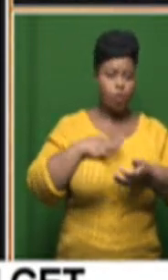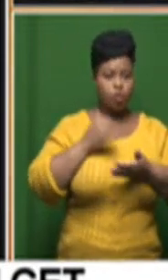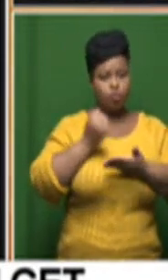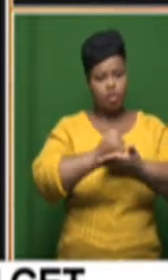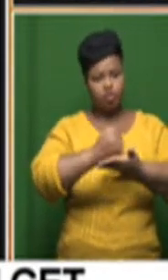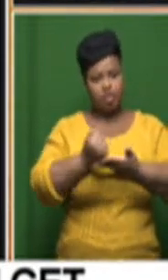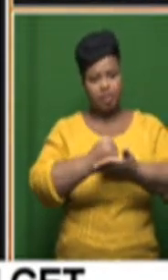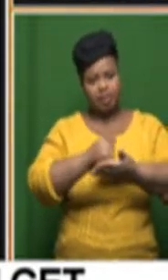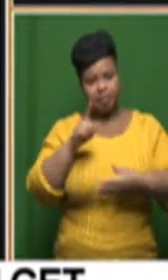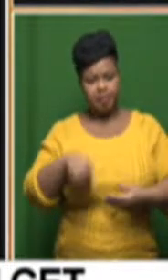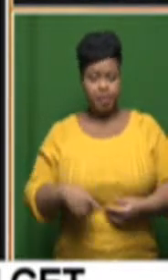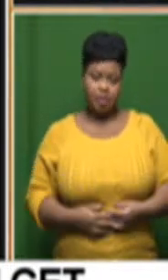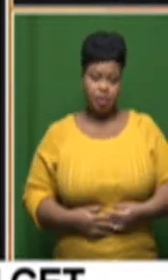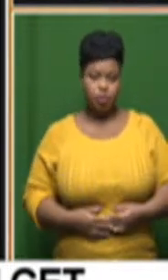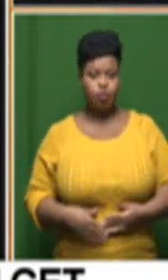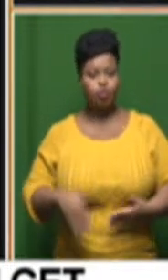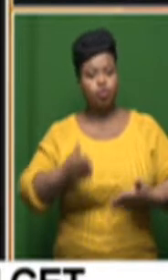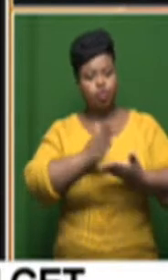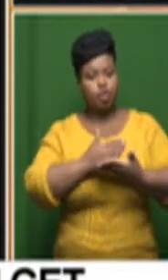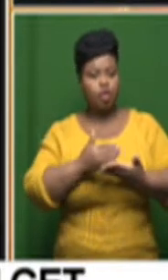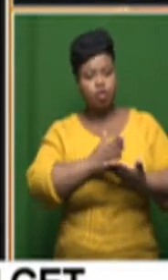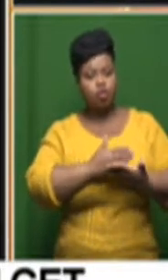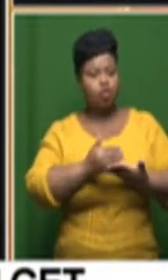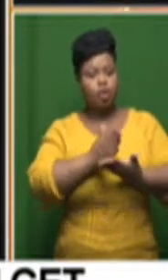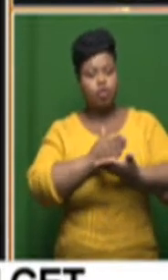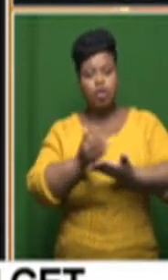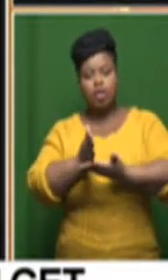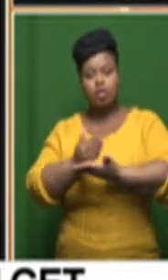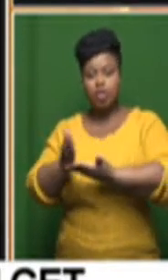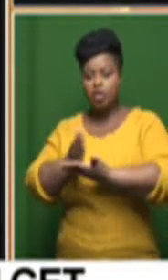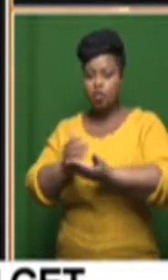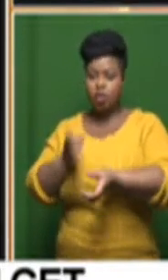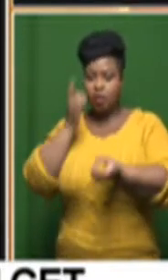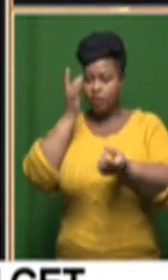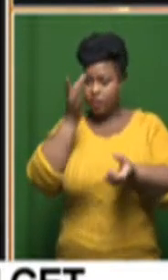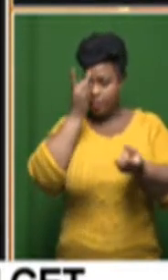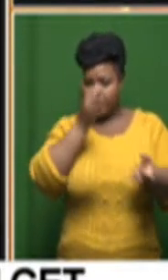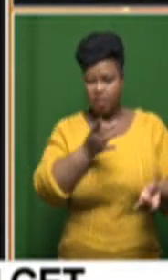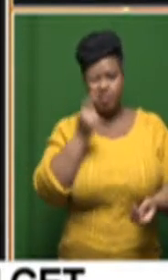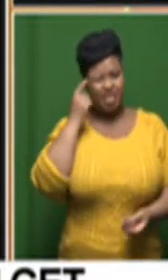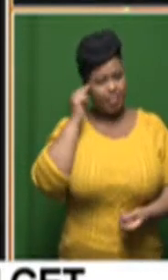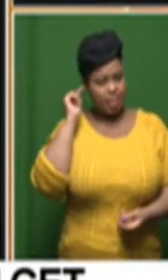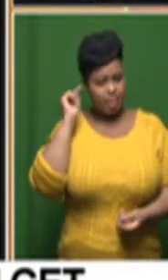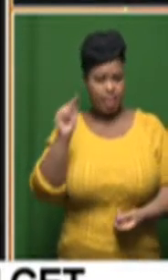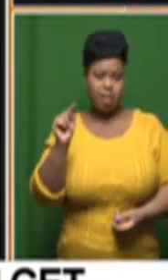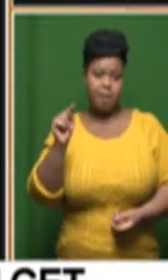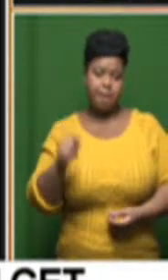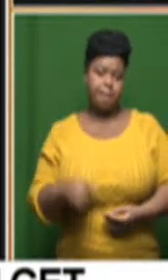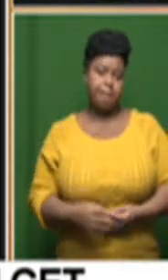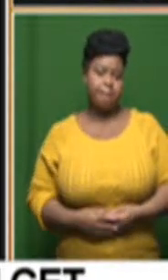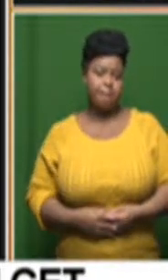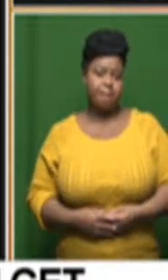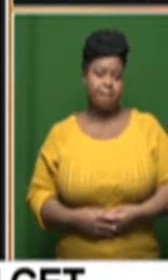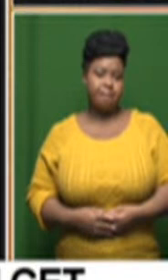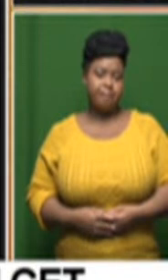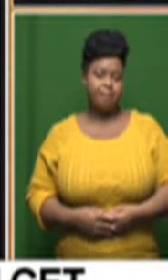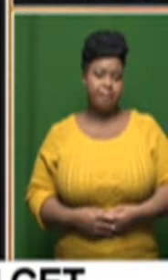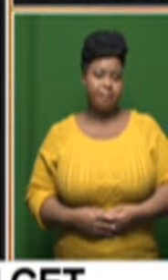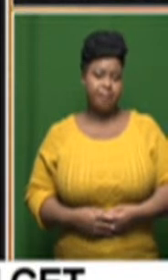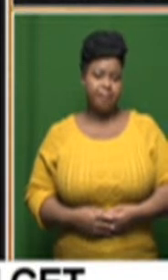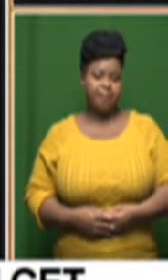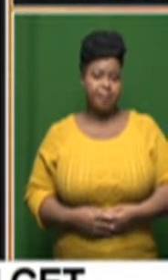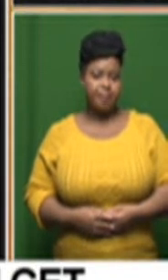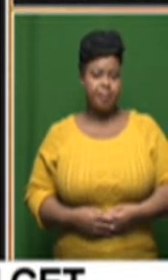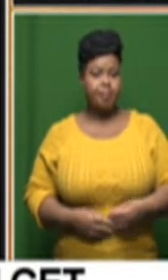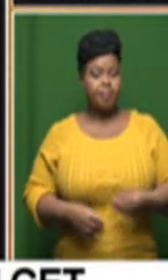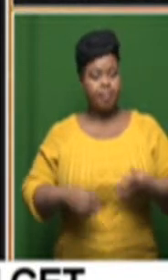registrations. And sharing, information sharing, I think that was the crux of the matter. Then